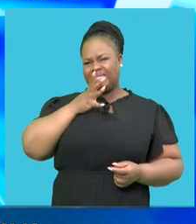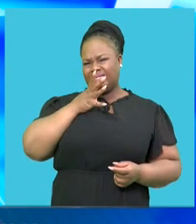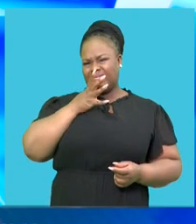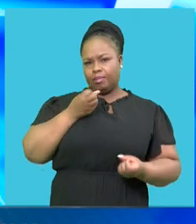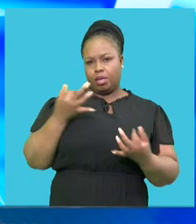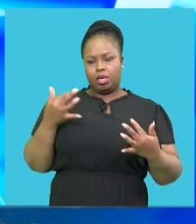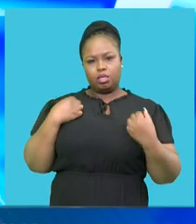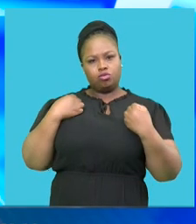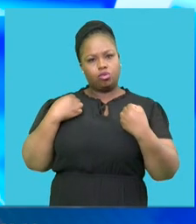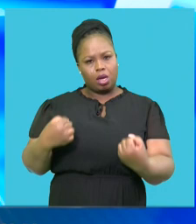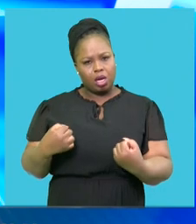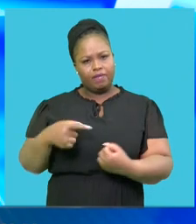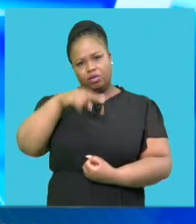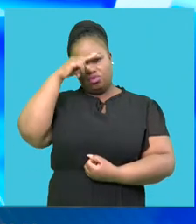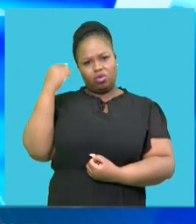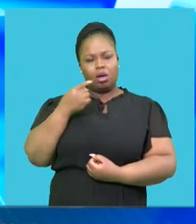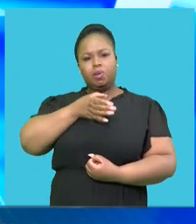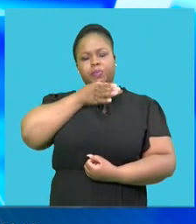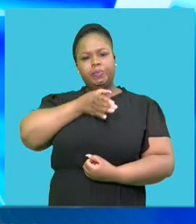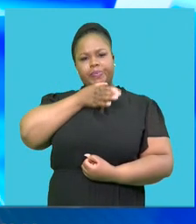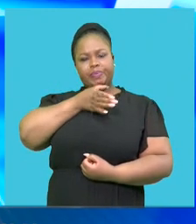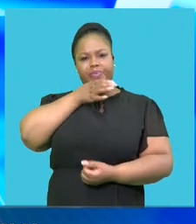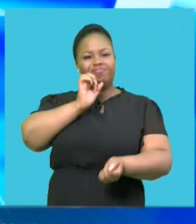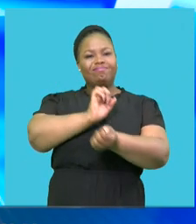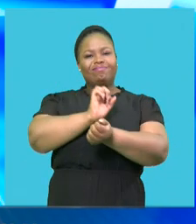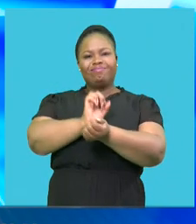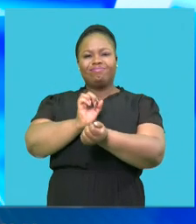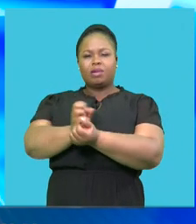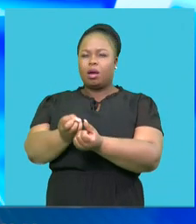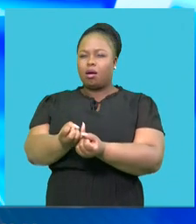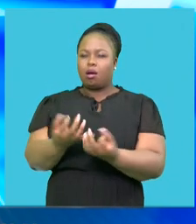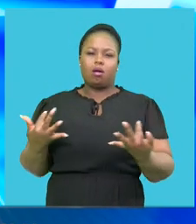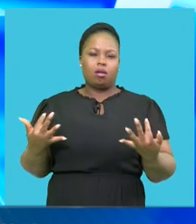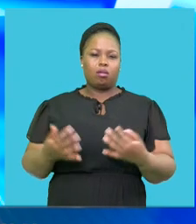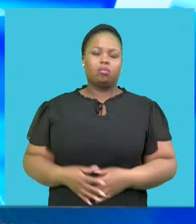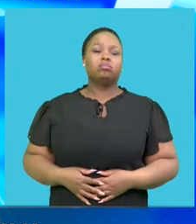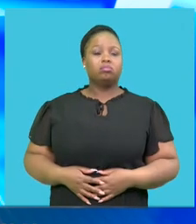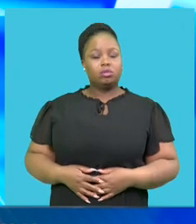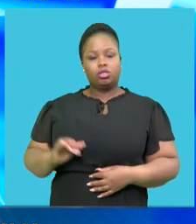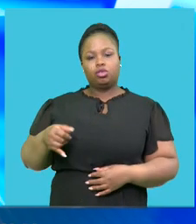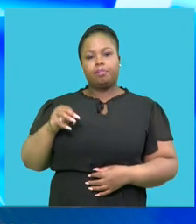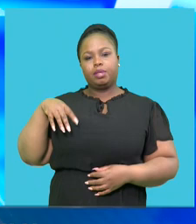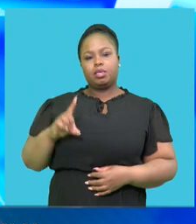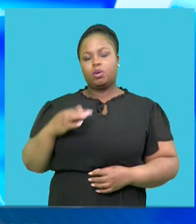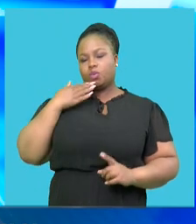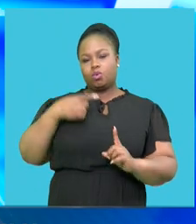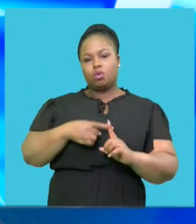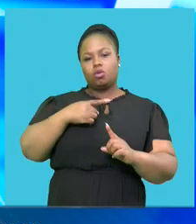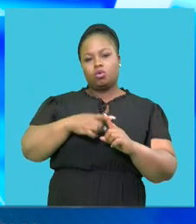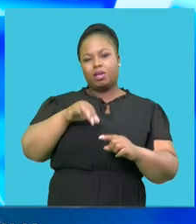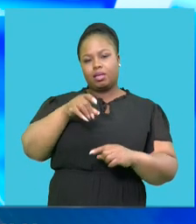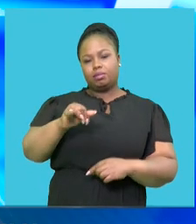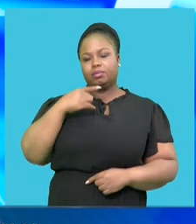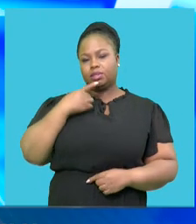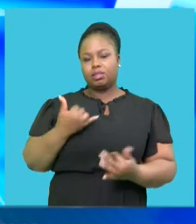esiphezulu sabashayeli abasaqhubeka nokuboshwa ngokushayela bedle amanzi amponjwana. Ngokusho kokhulumela iJMPD Xolani Fihla,